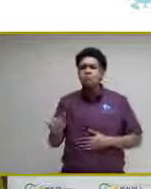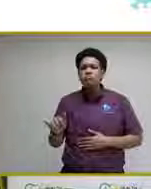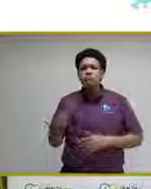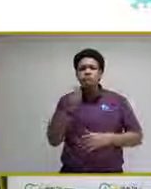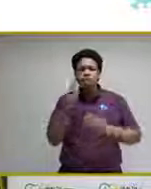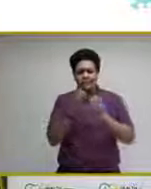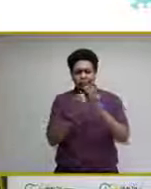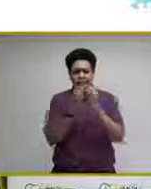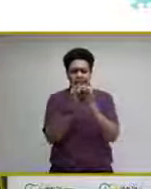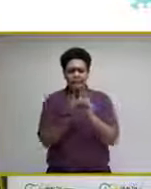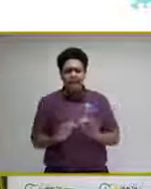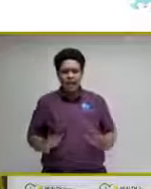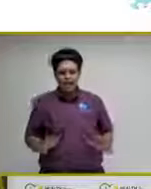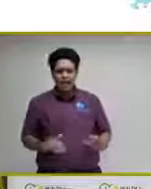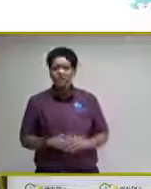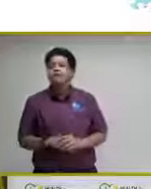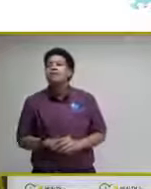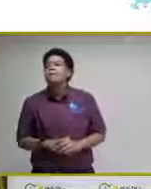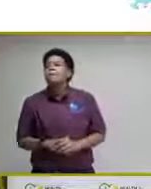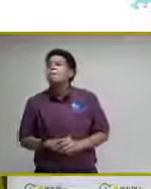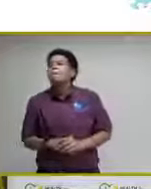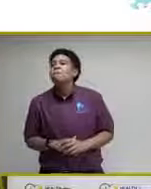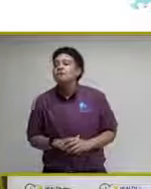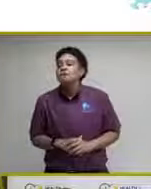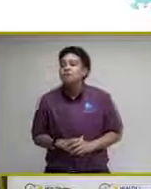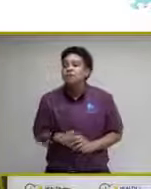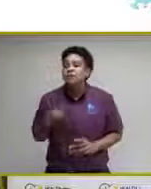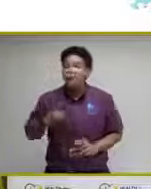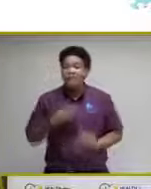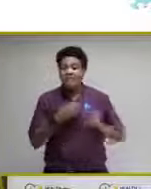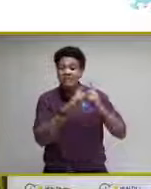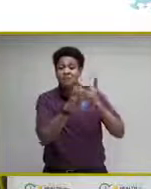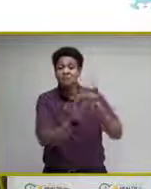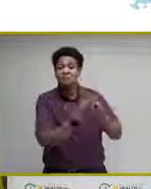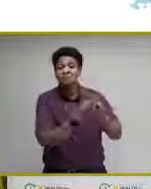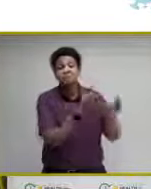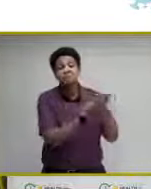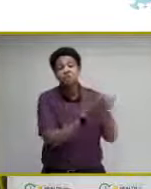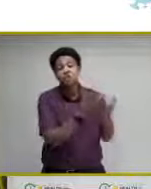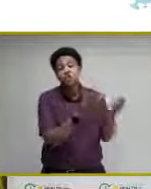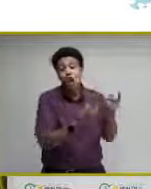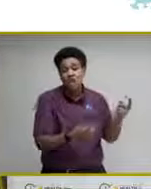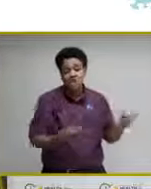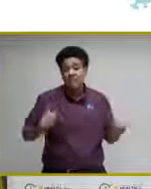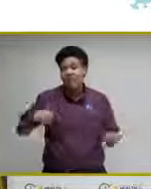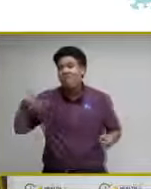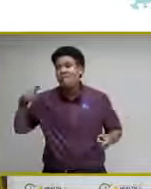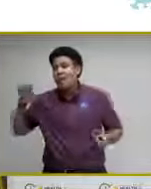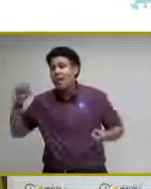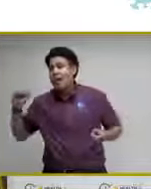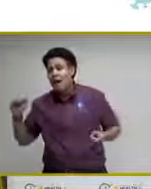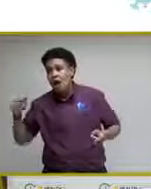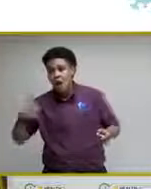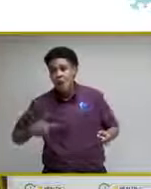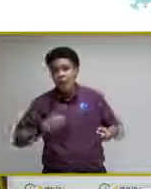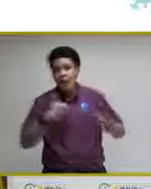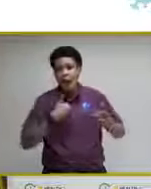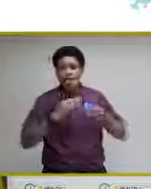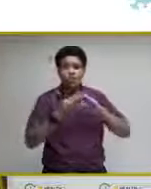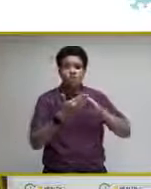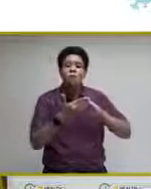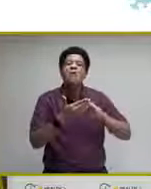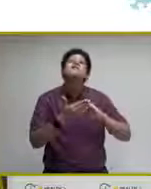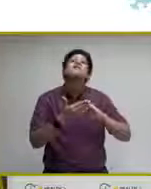being refined. We have Department of Corrections, we have PICA, and we have Jamaica